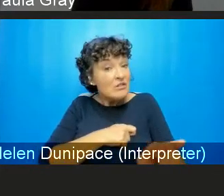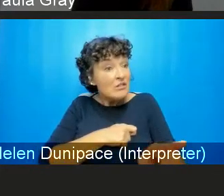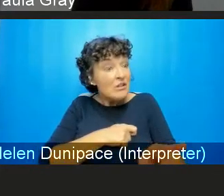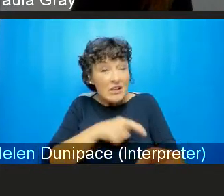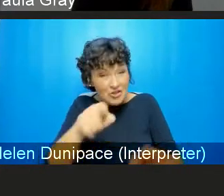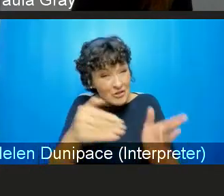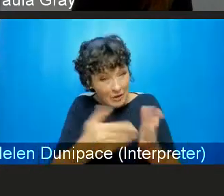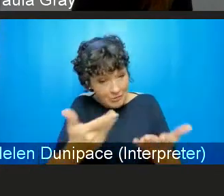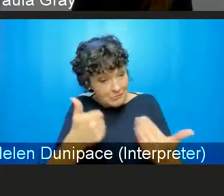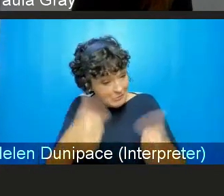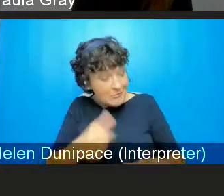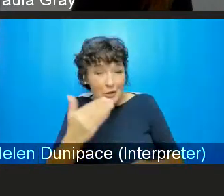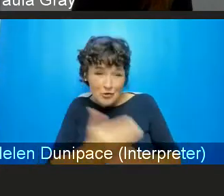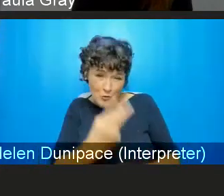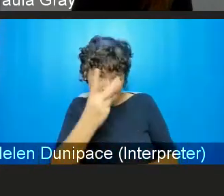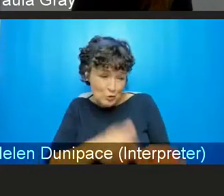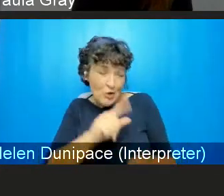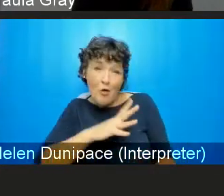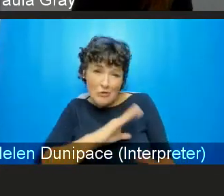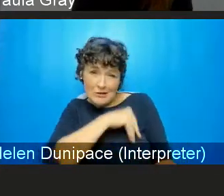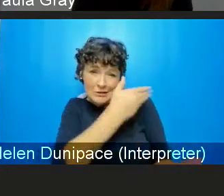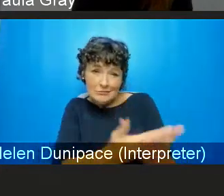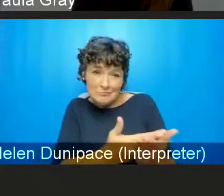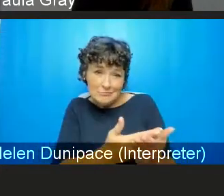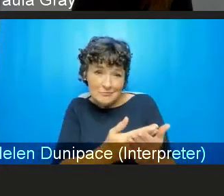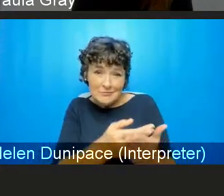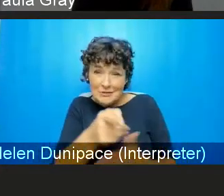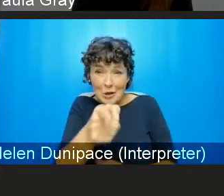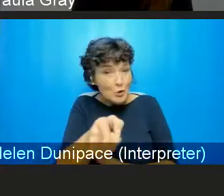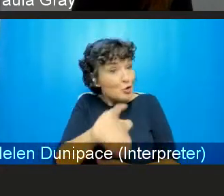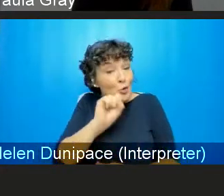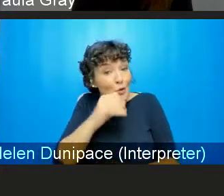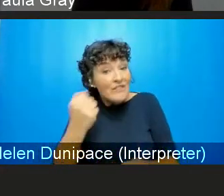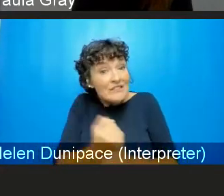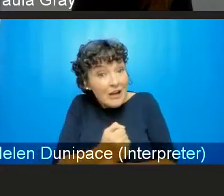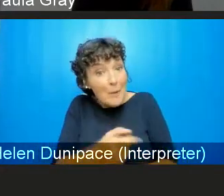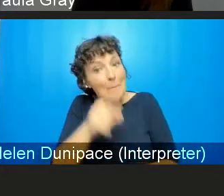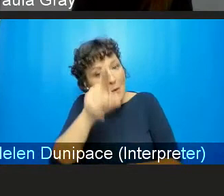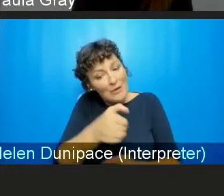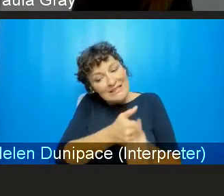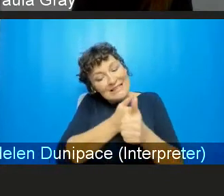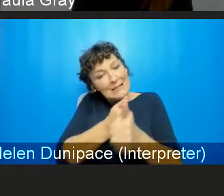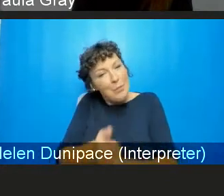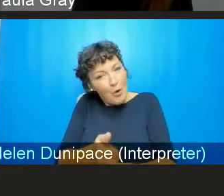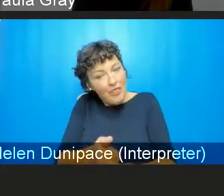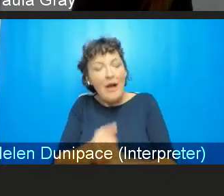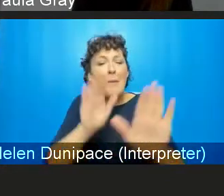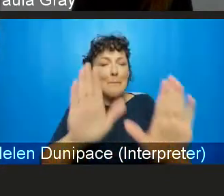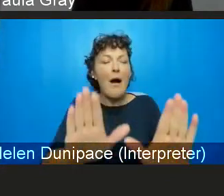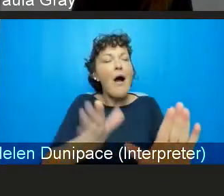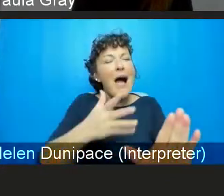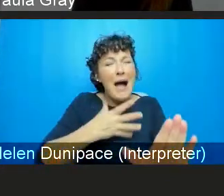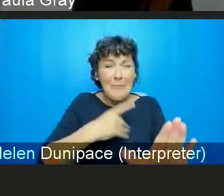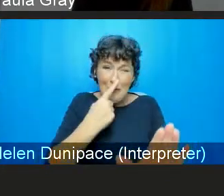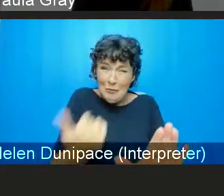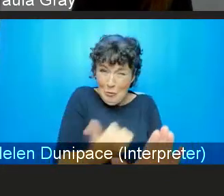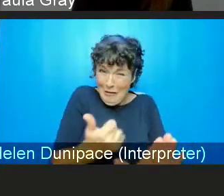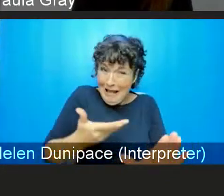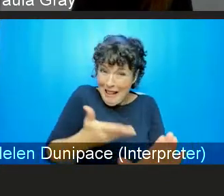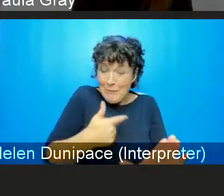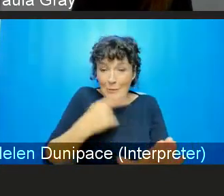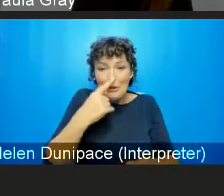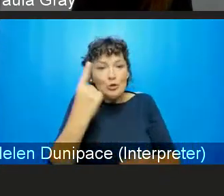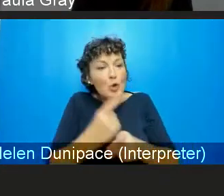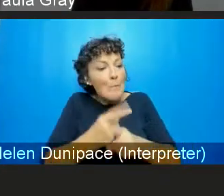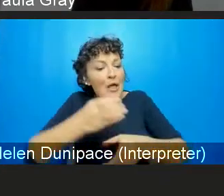would not have went through that extended recruitment process. But finally, if I may, we've spent quite a bit of time talking about the